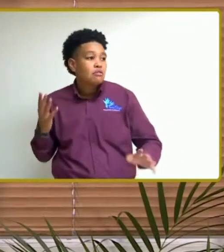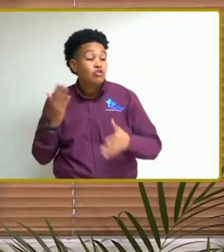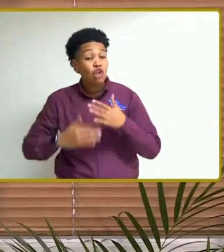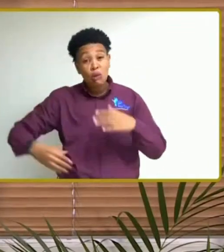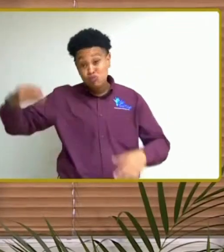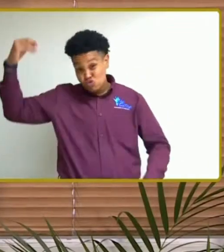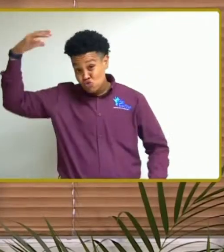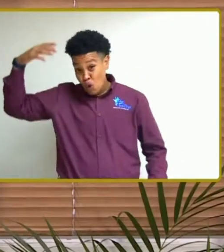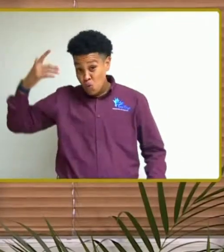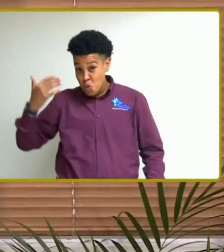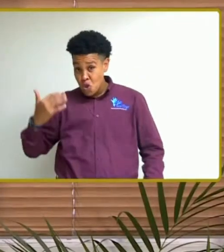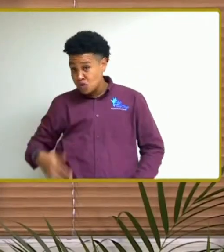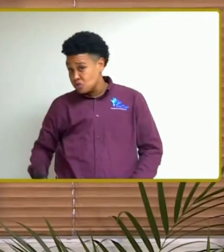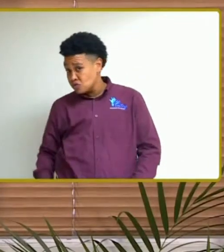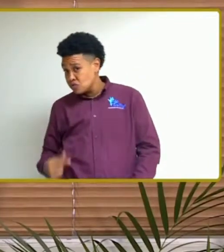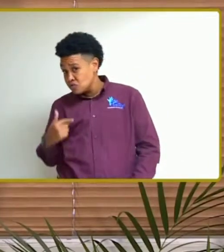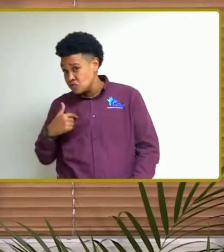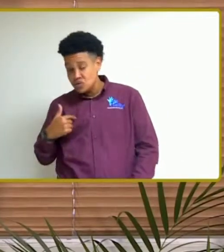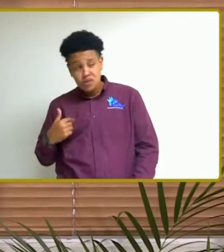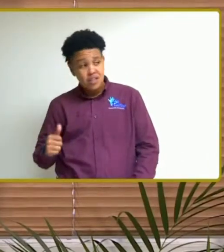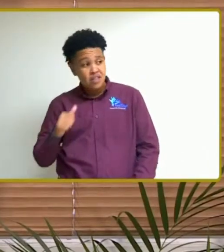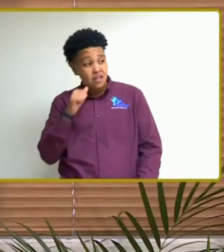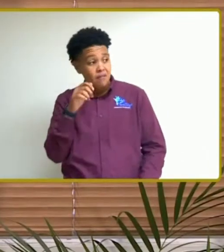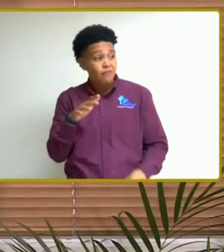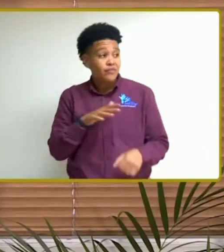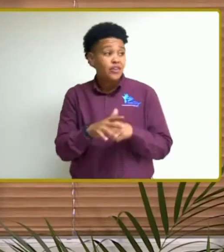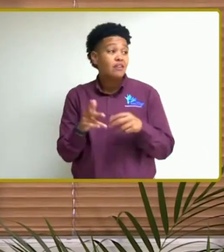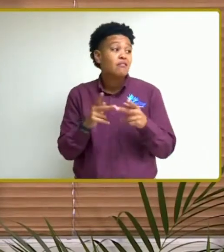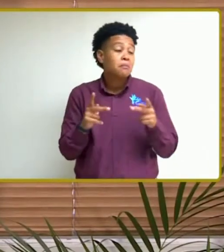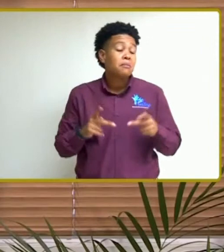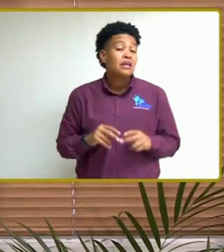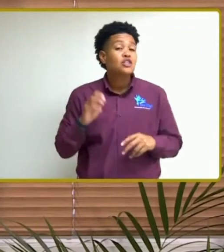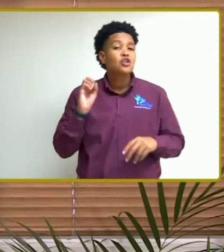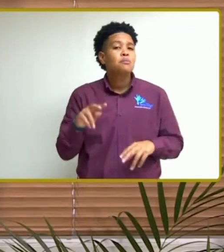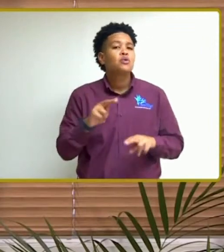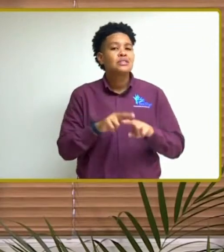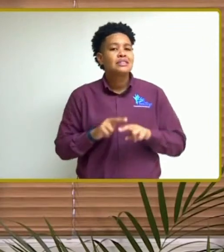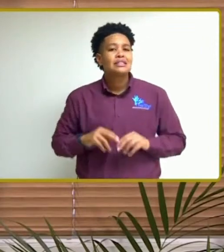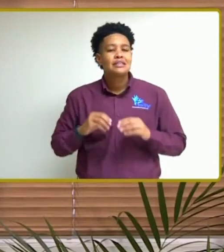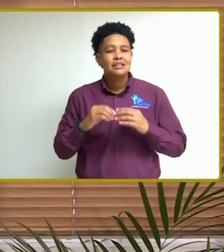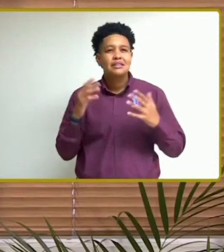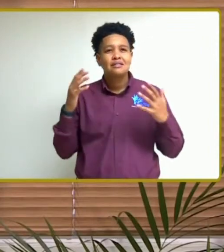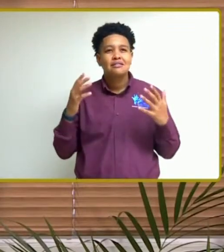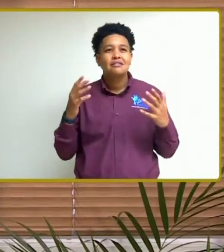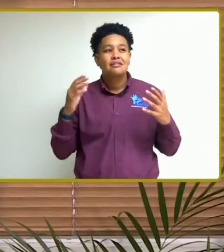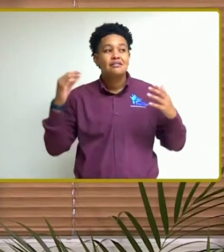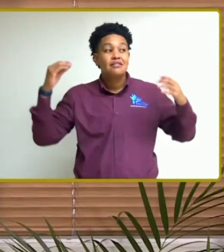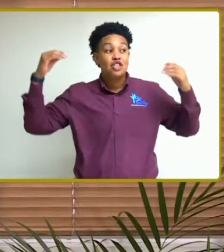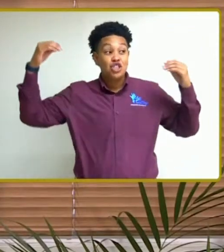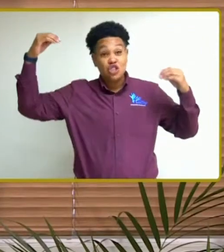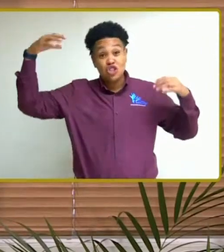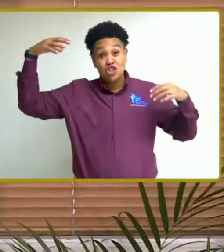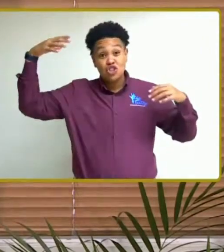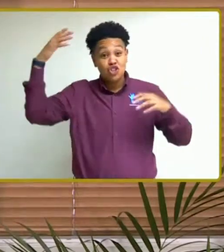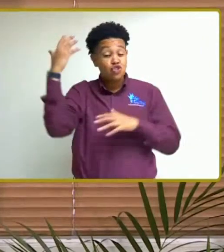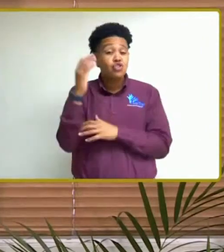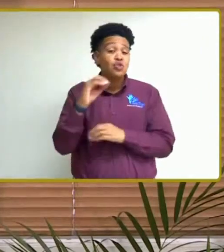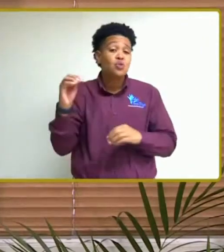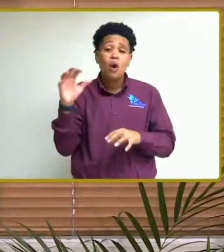sun, because there's not enough place to put them in the shade. And they had no